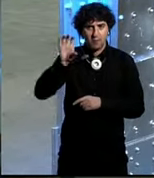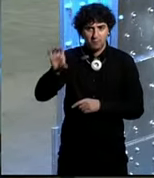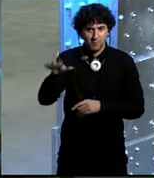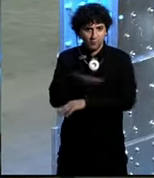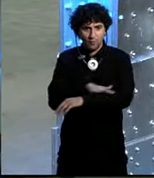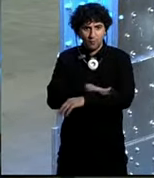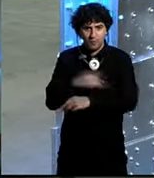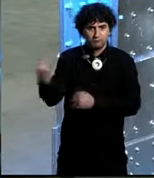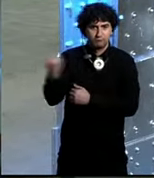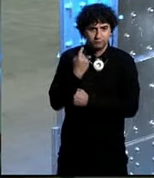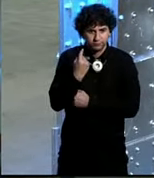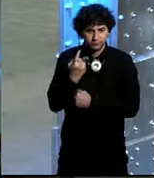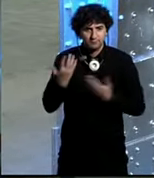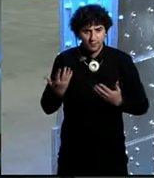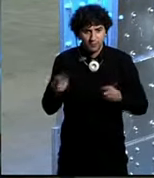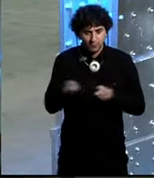getting involved.